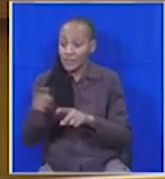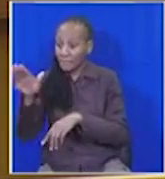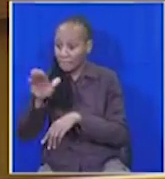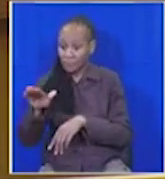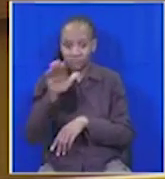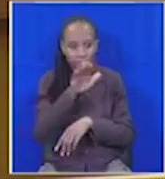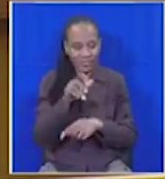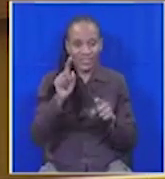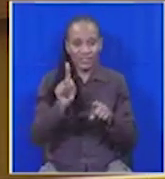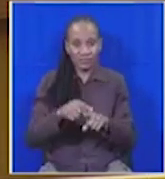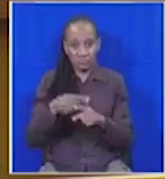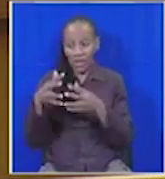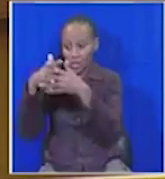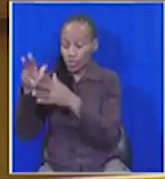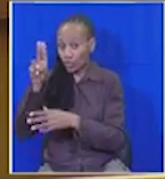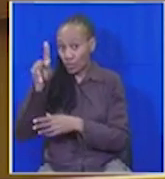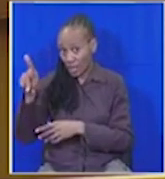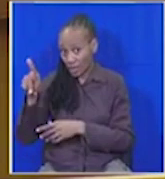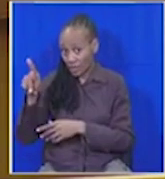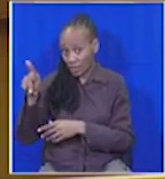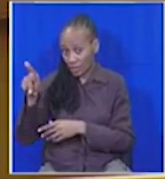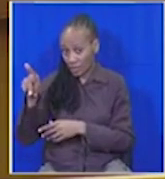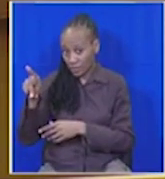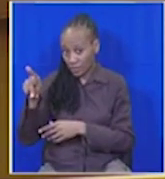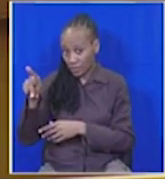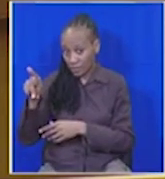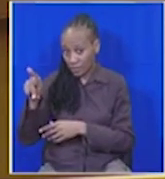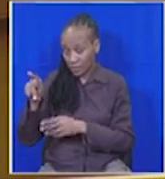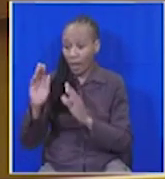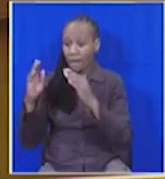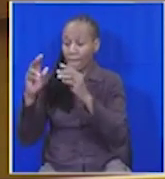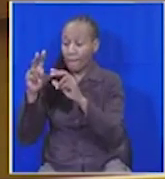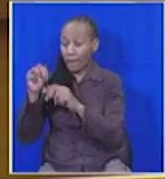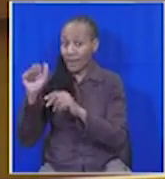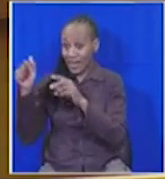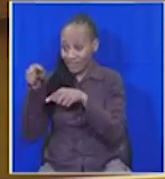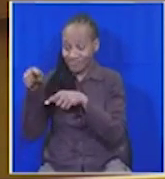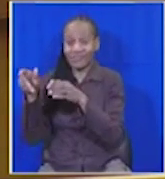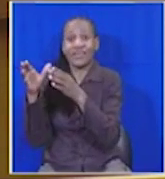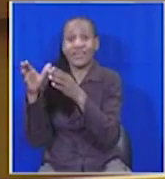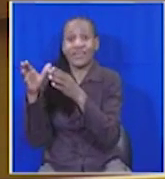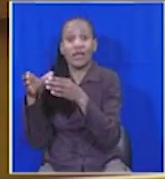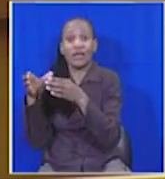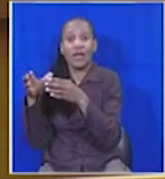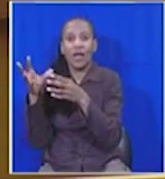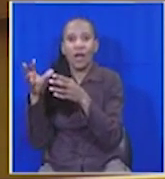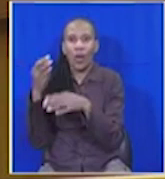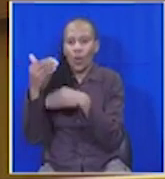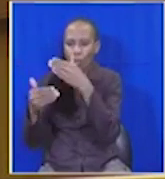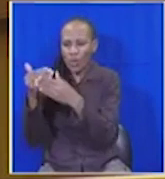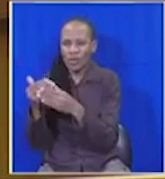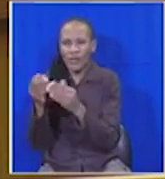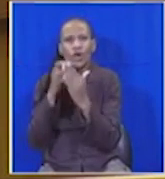jurisdictions, such as the United Kingdom, the House of Commons, for instance, operates on a very minimal set